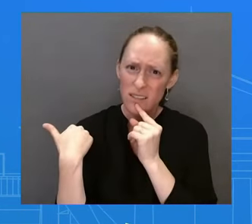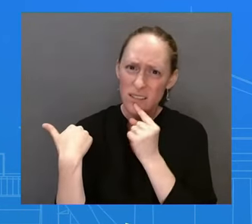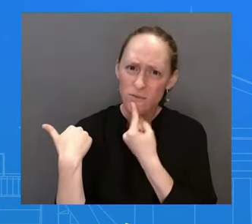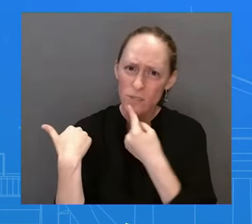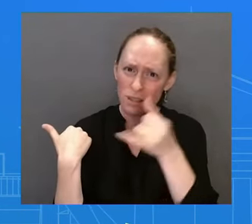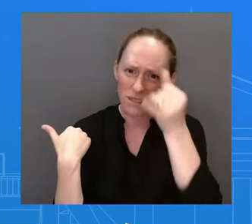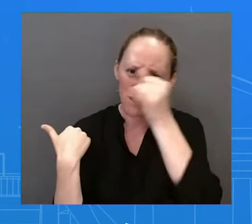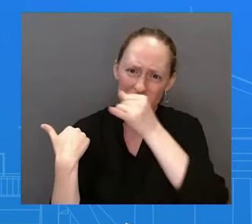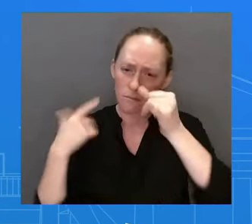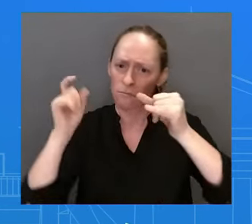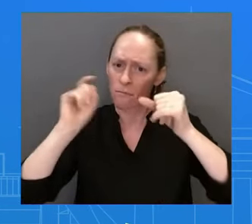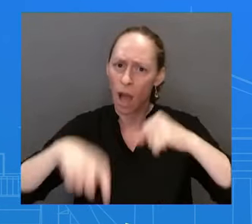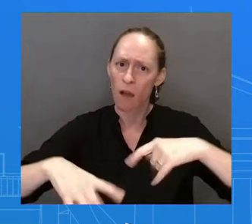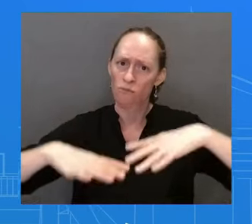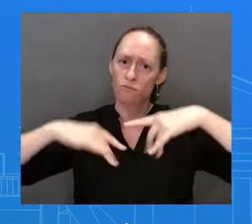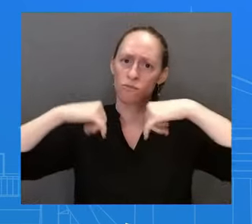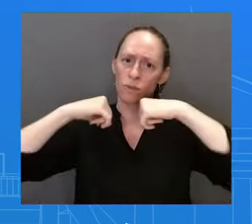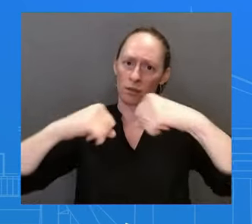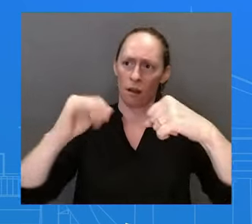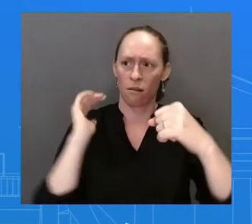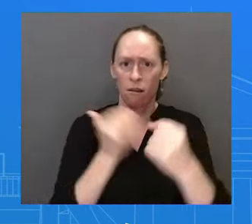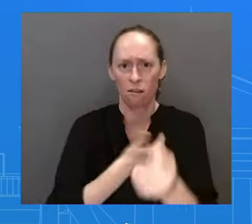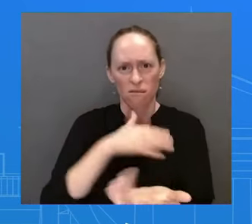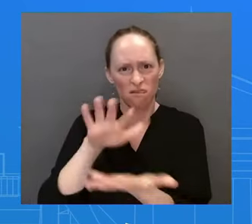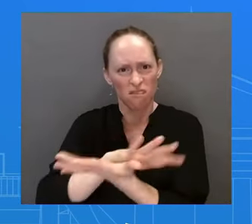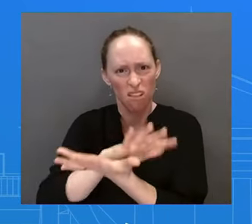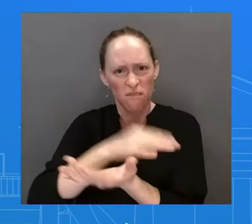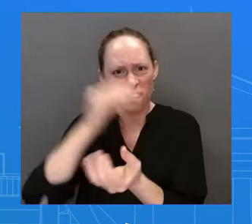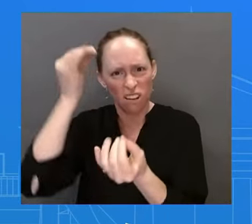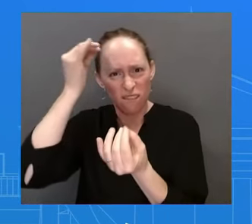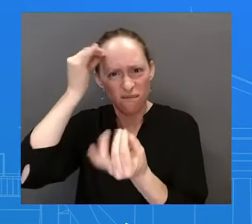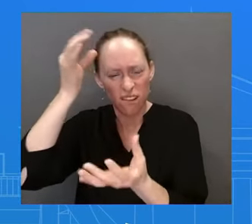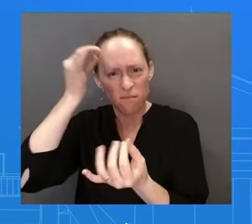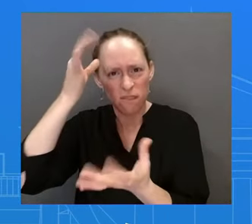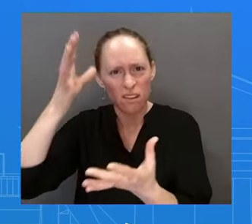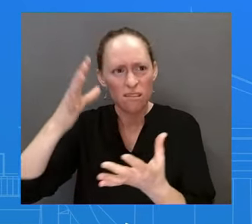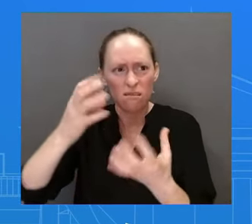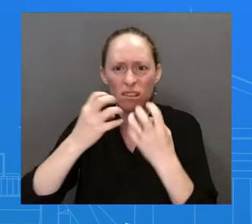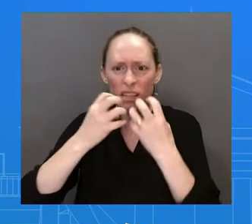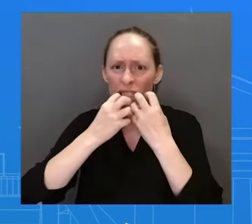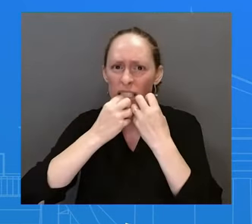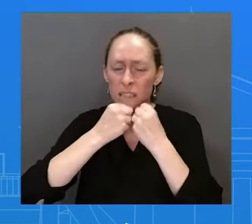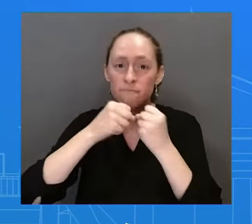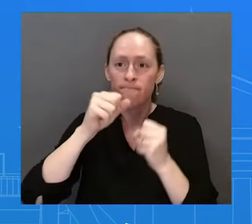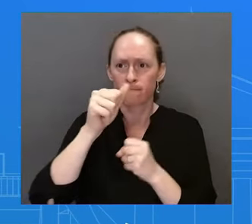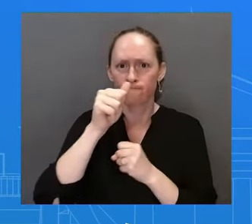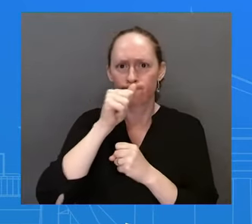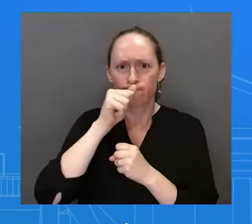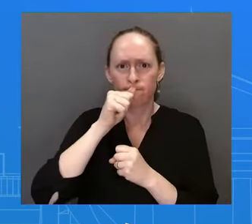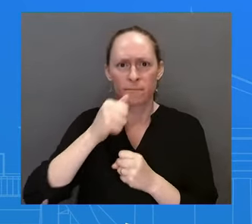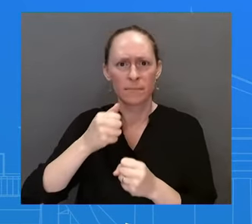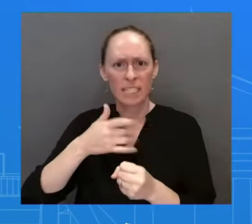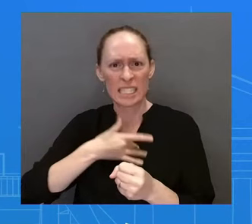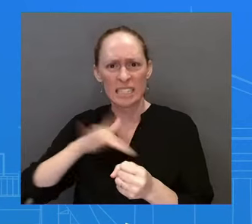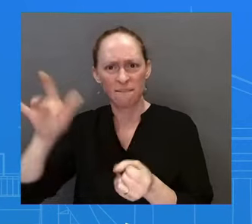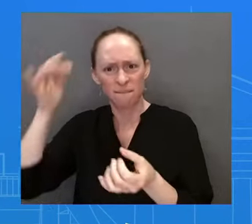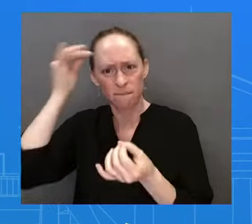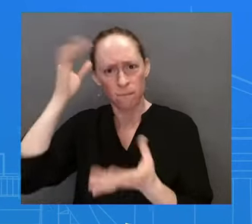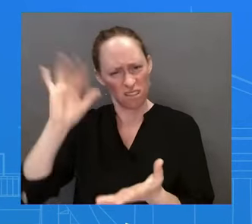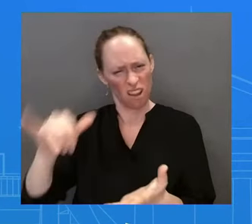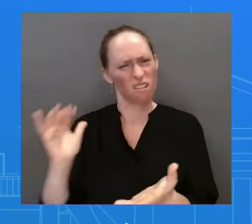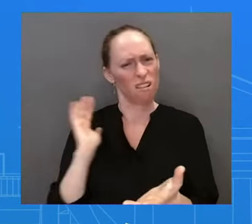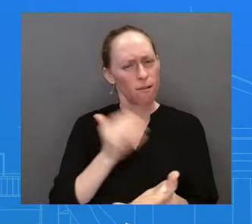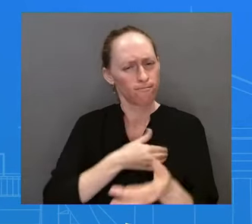information and to protect the nation's secrets. And what we're focused on is doing exactly that, is protecting the nation's